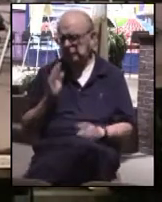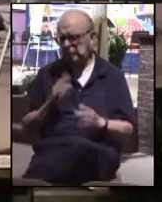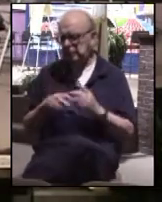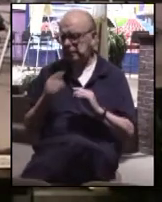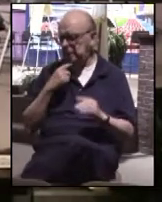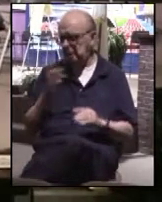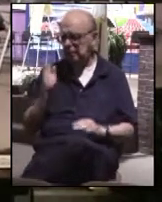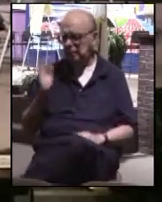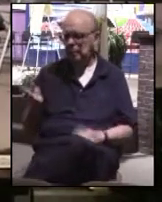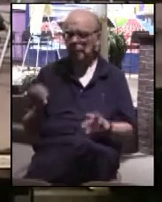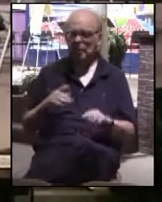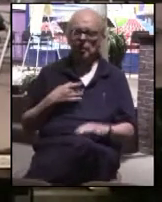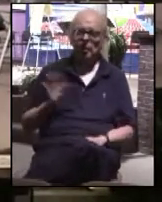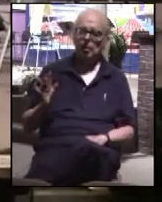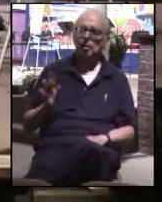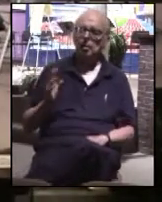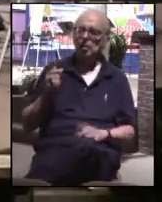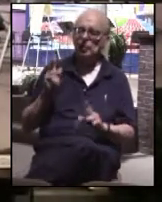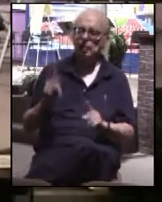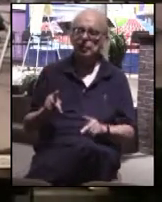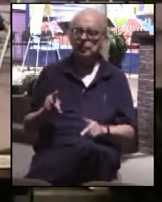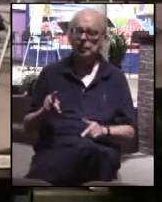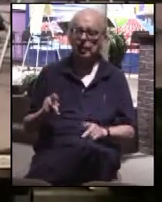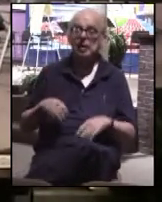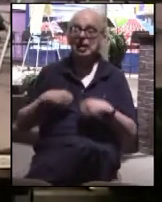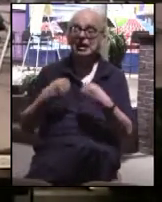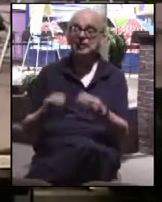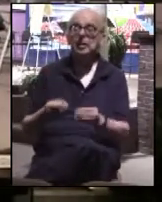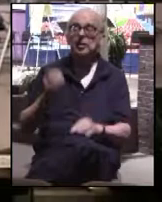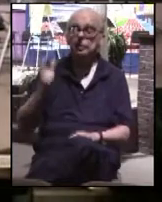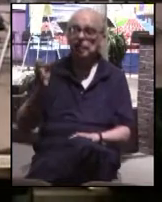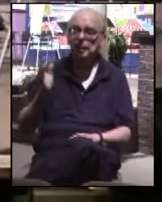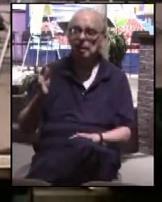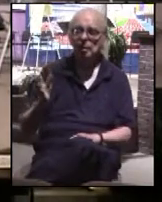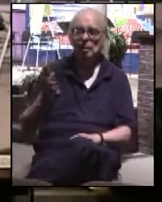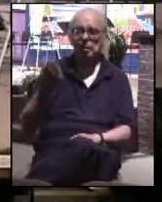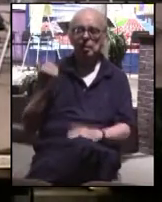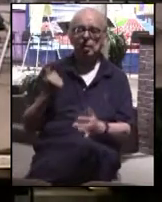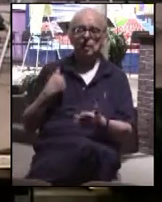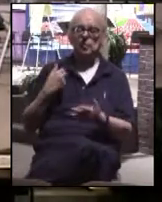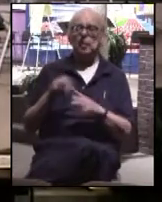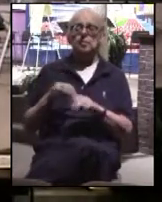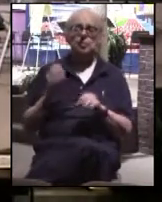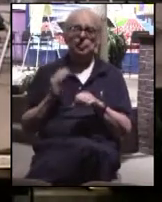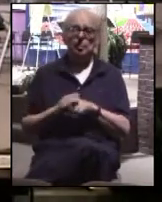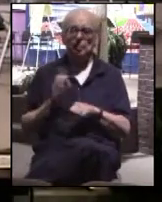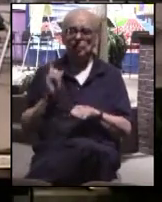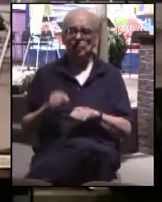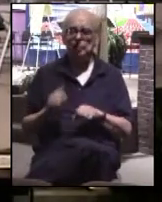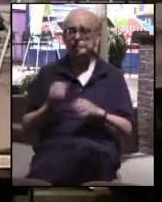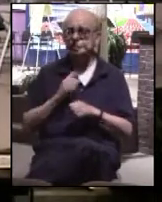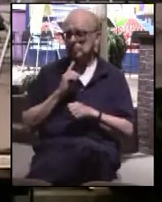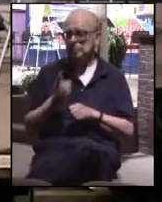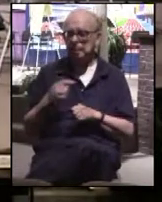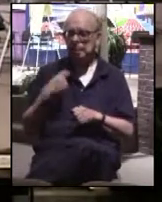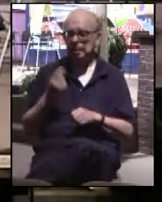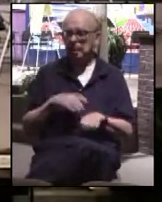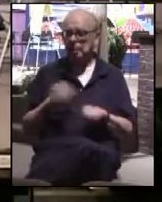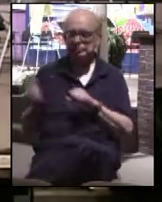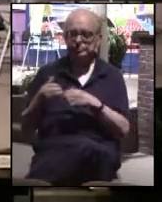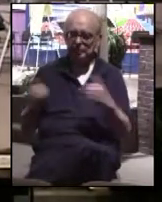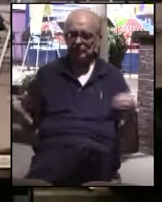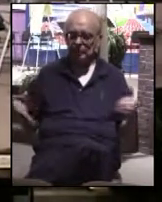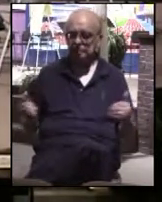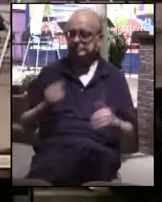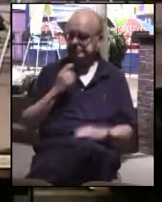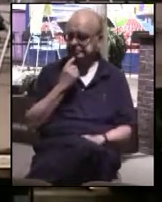when we are offended by the person delivering the sermon before we quit church we need to make sure we take the separation